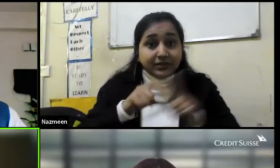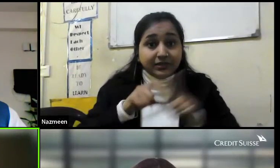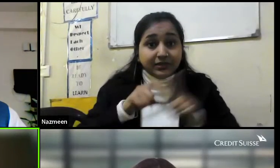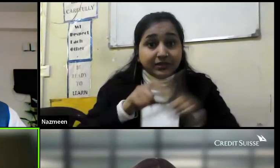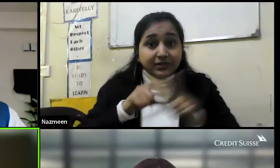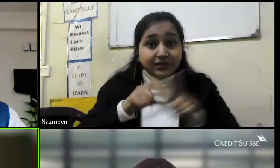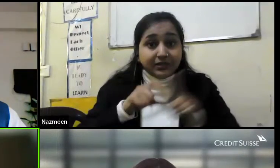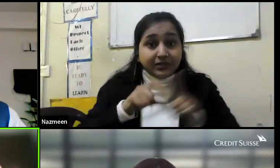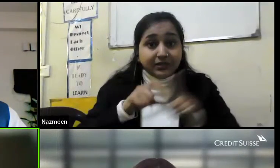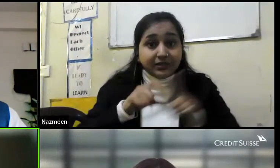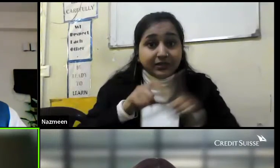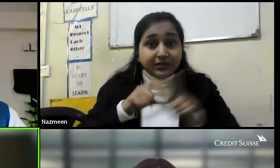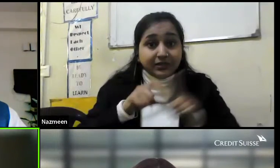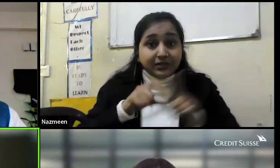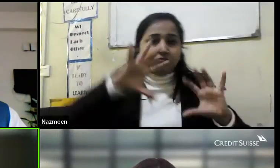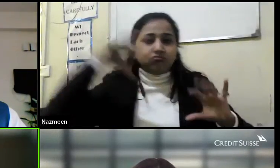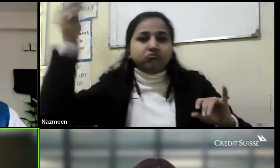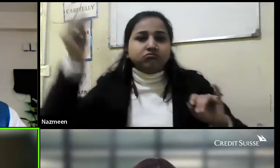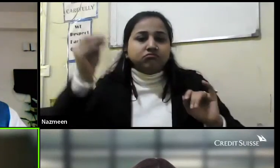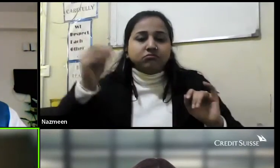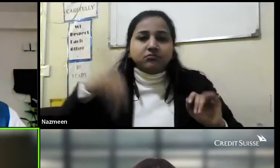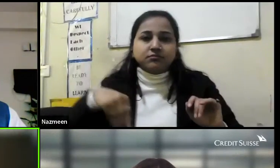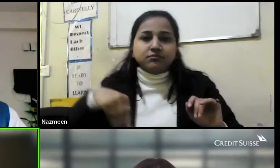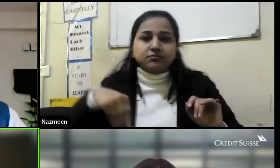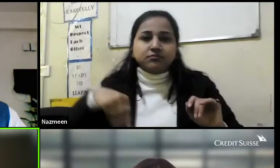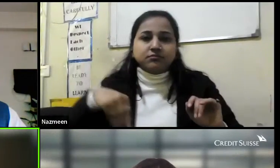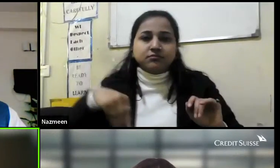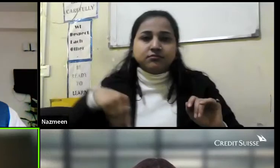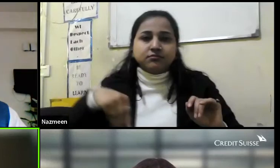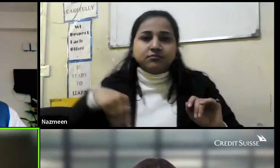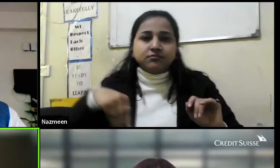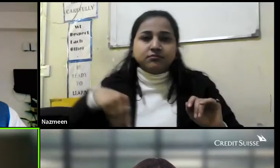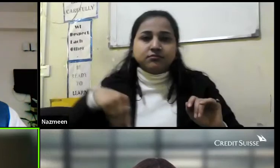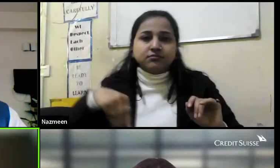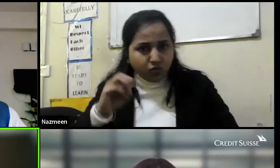boutique NGO fashion. No, everybody is doing a good cause. But I personally get